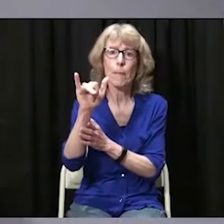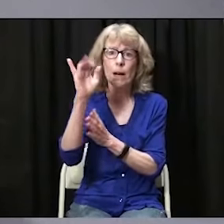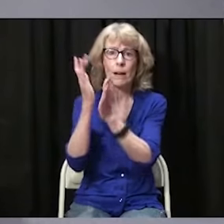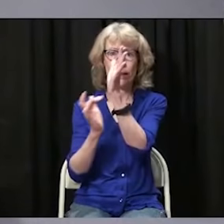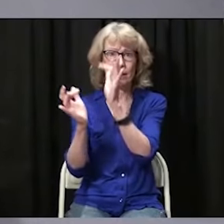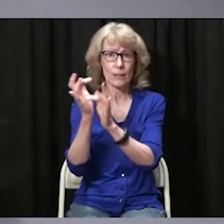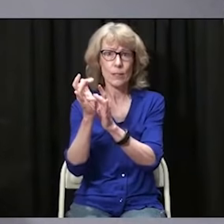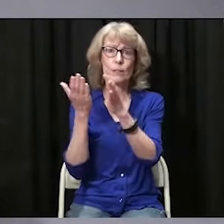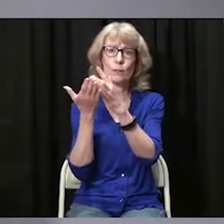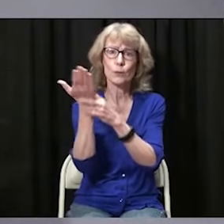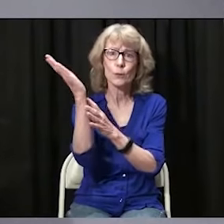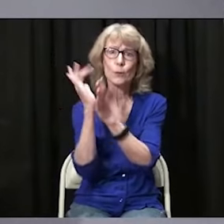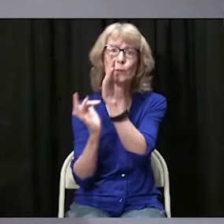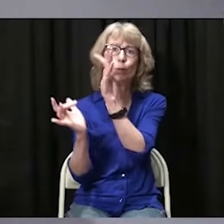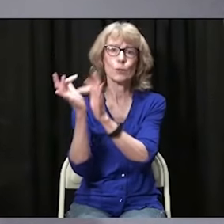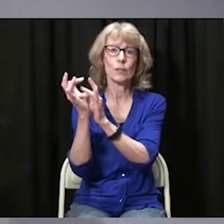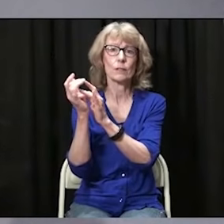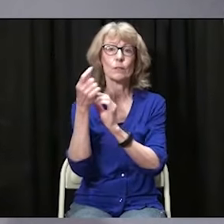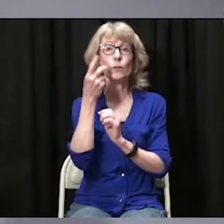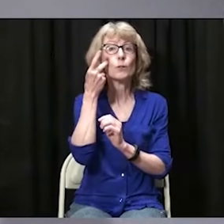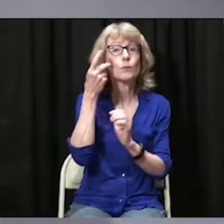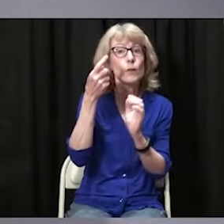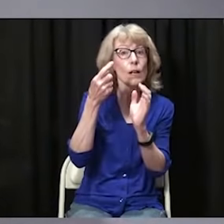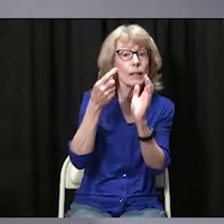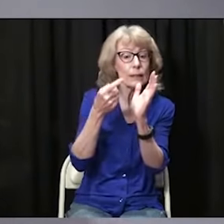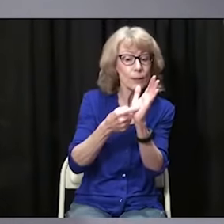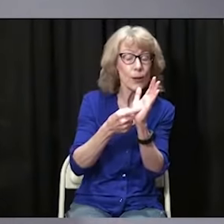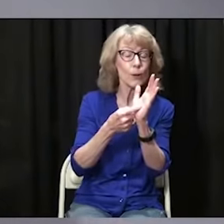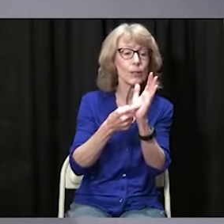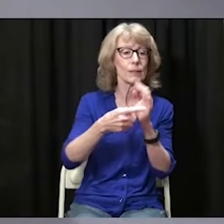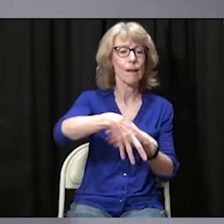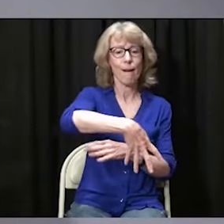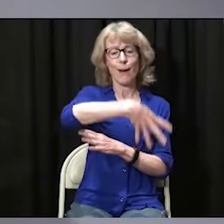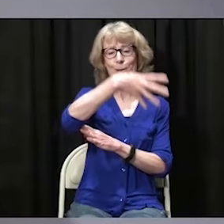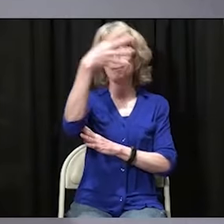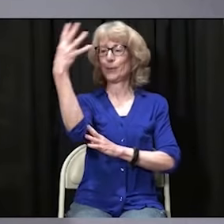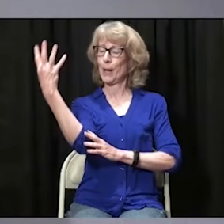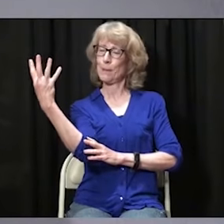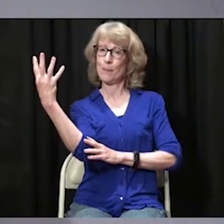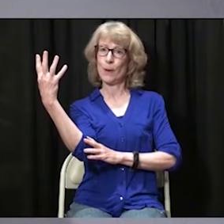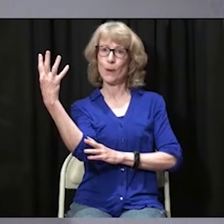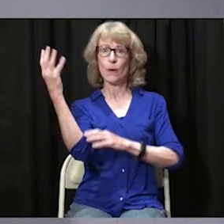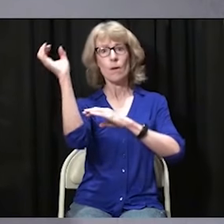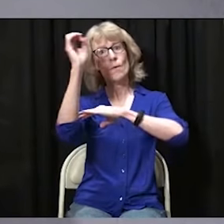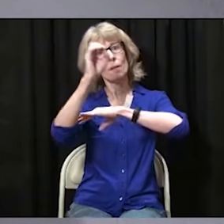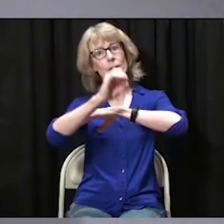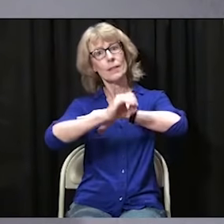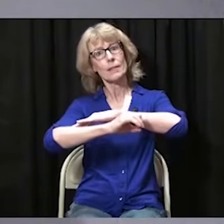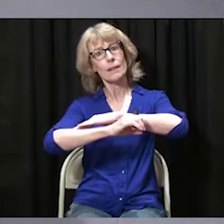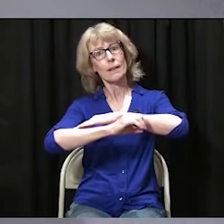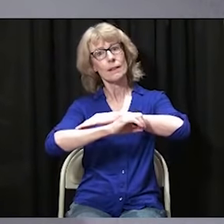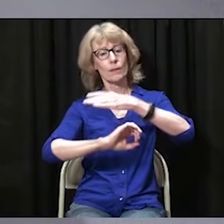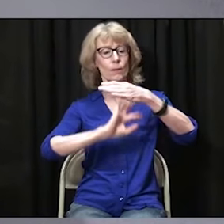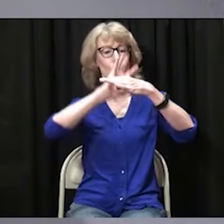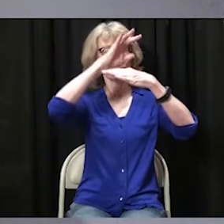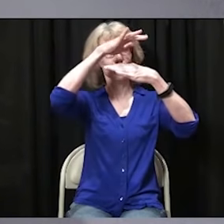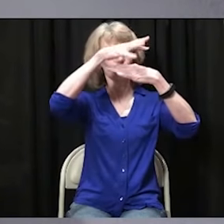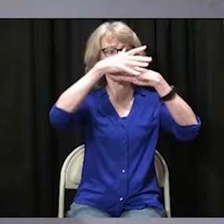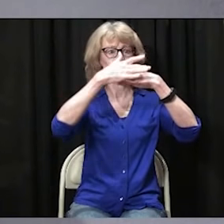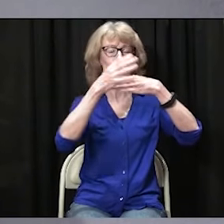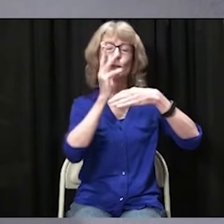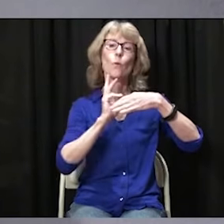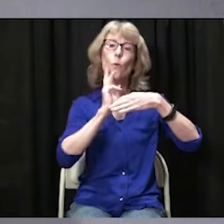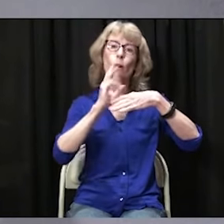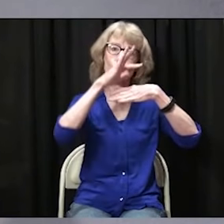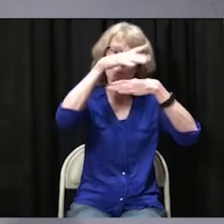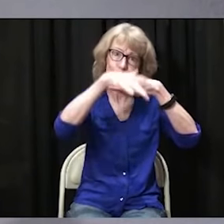that when you look at a rainbow, or when you look at a sunset, or when you look at a waterfall, you should see Jesus.